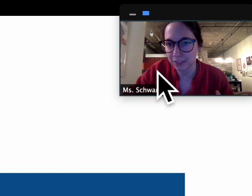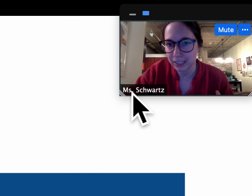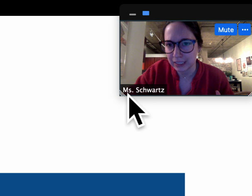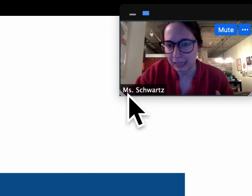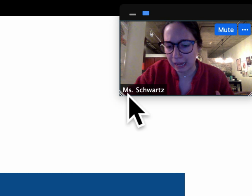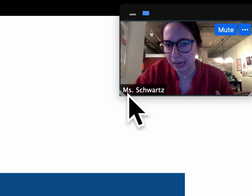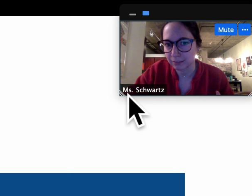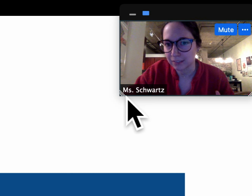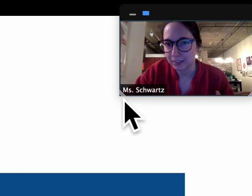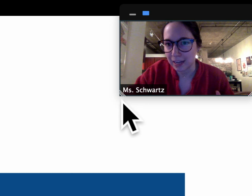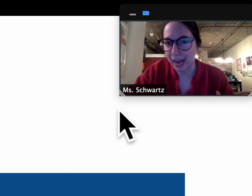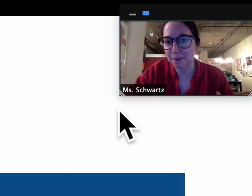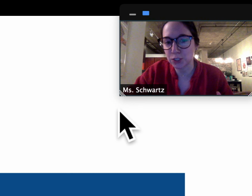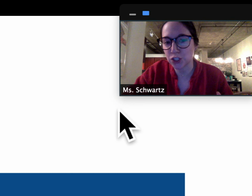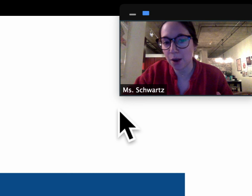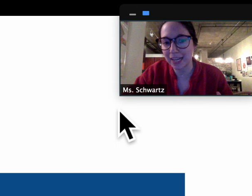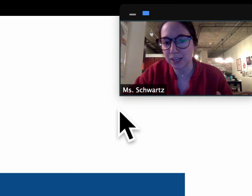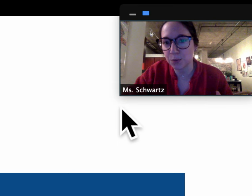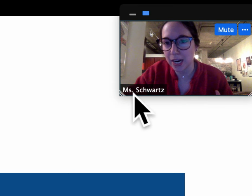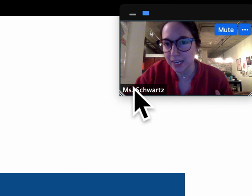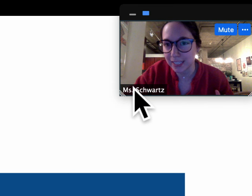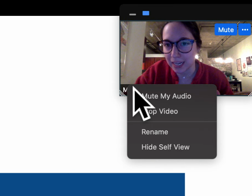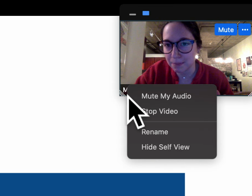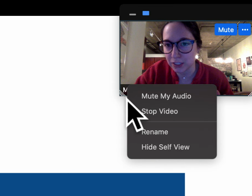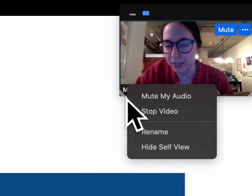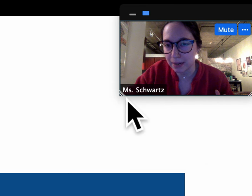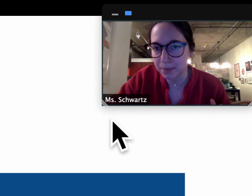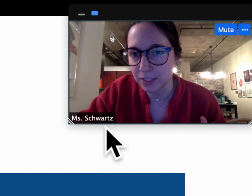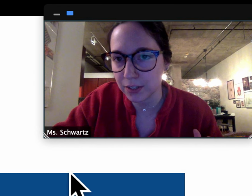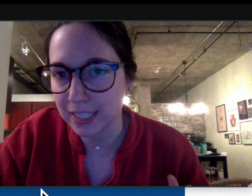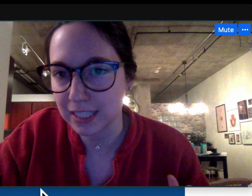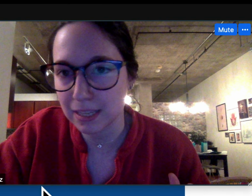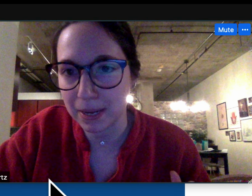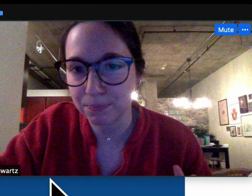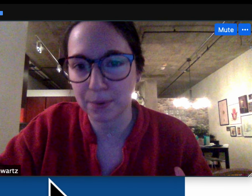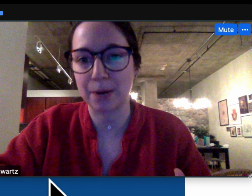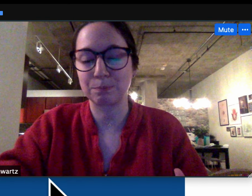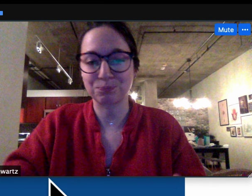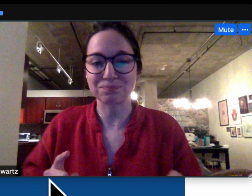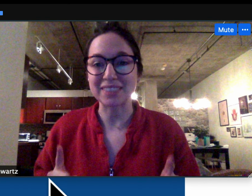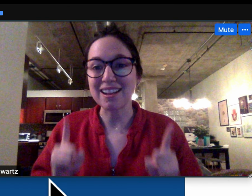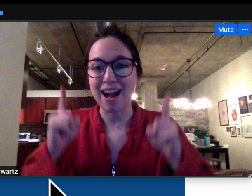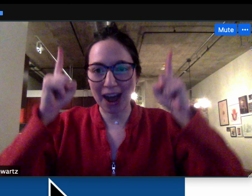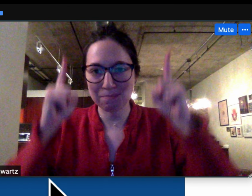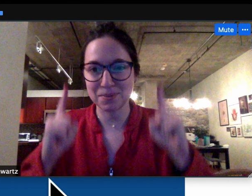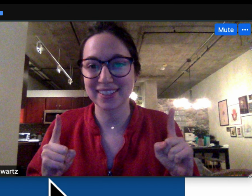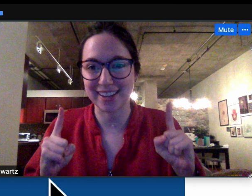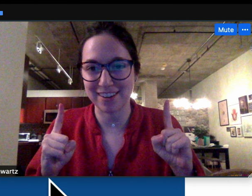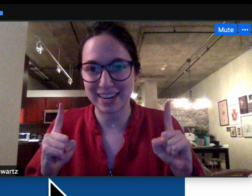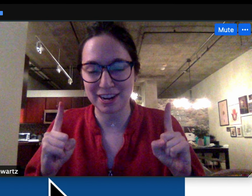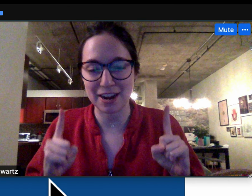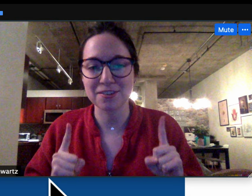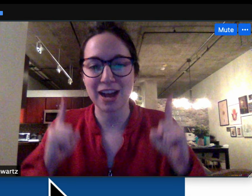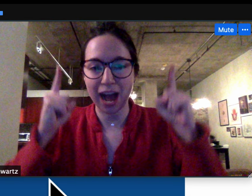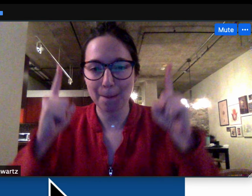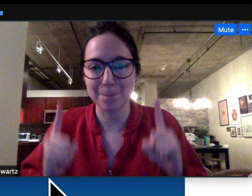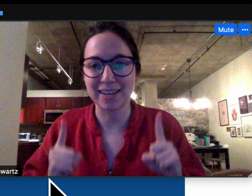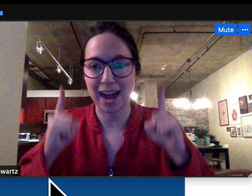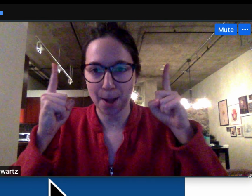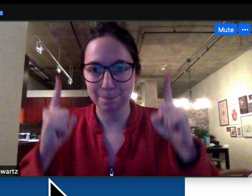myself... I'm showing the words! I gotta make sure that I'm big so you guys can see me. There we go. Up. Get ready. Go.